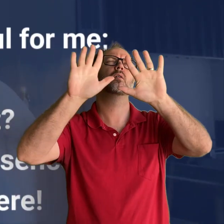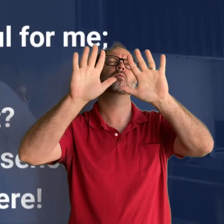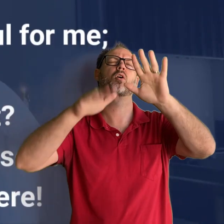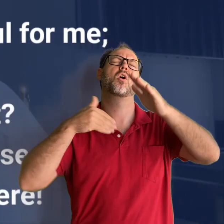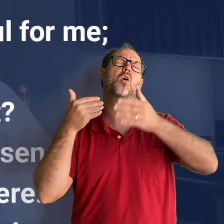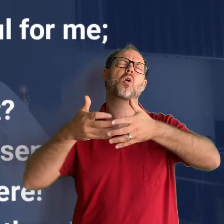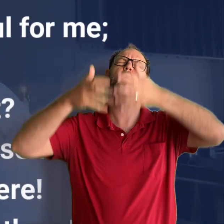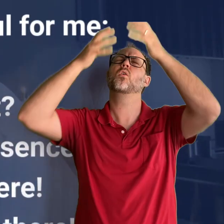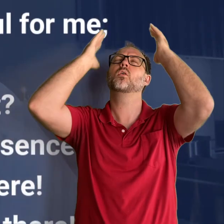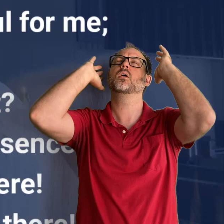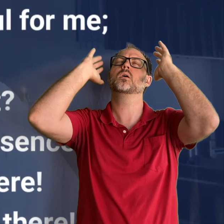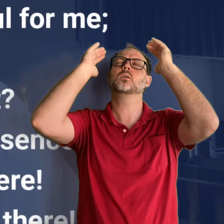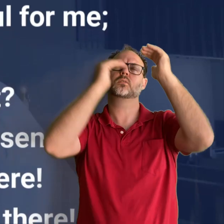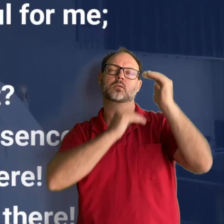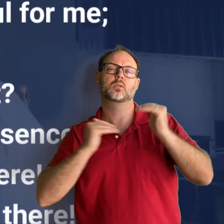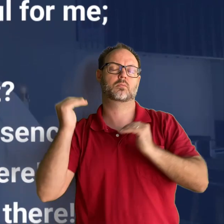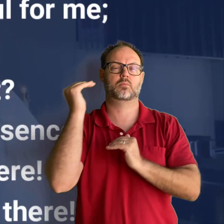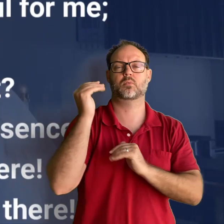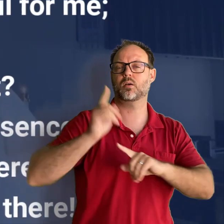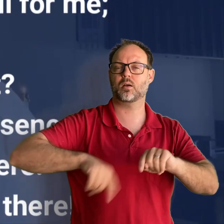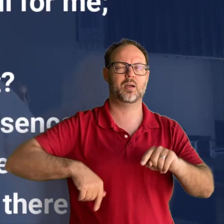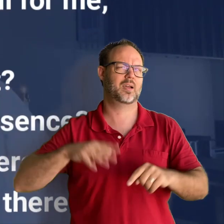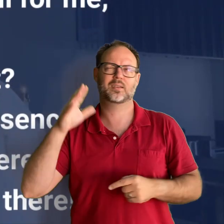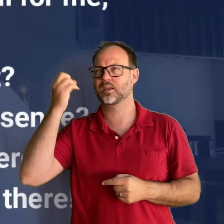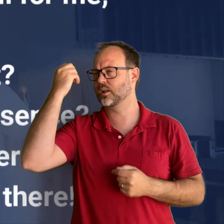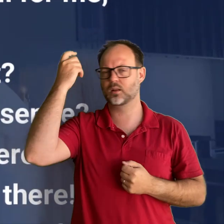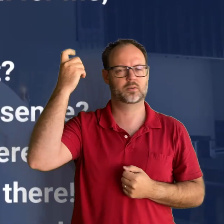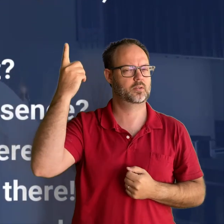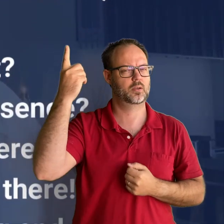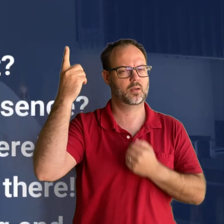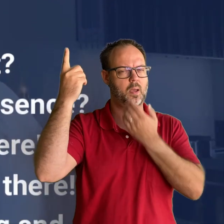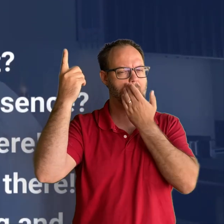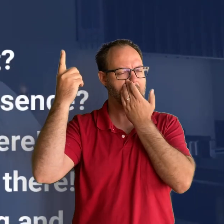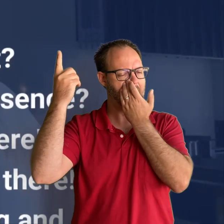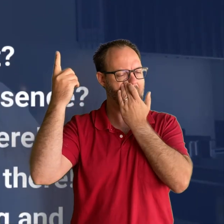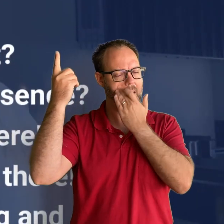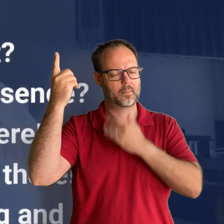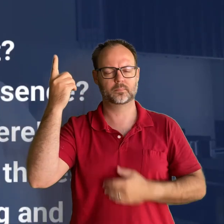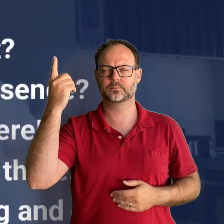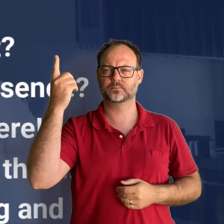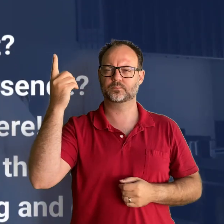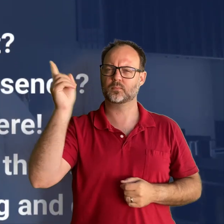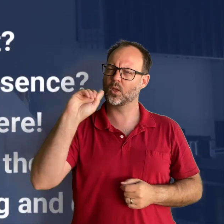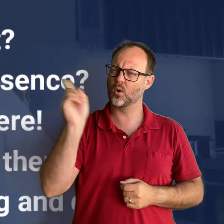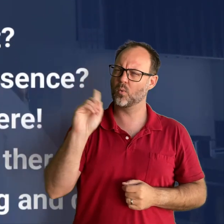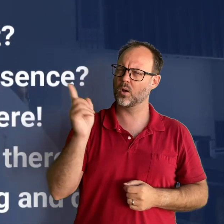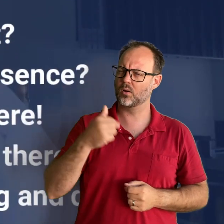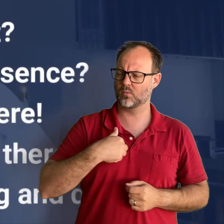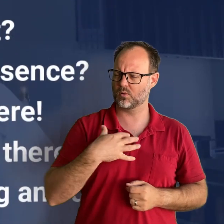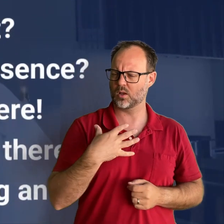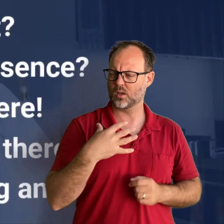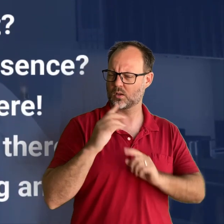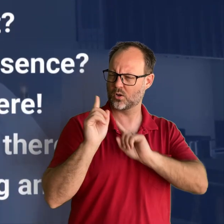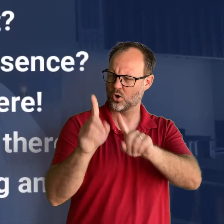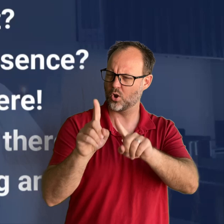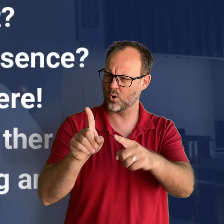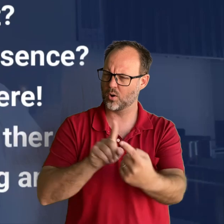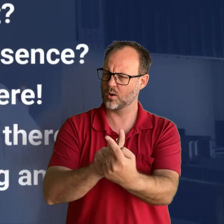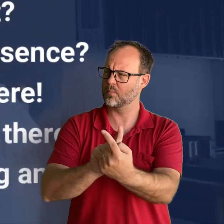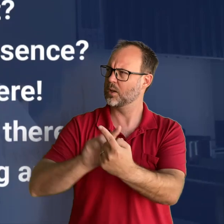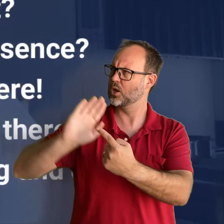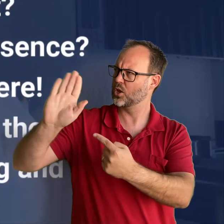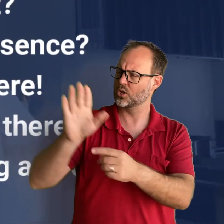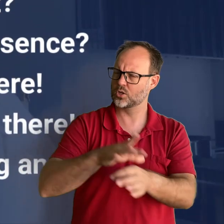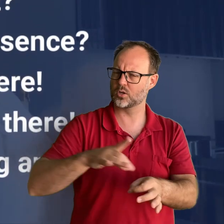me. It is high. I cannot attain it. Where shall I go from your spirit?